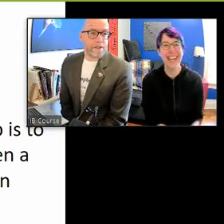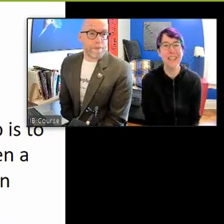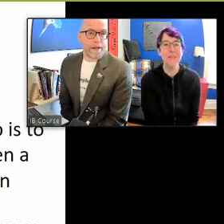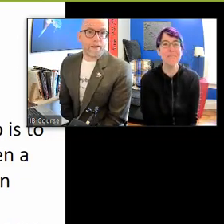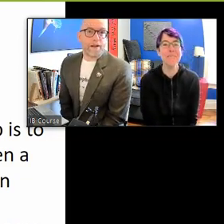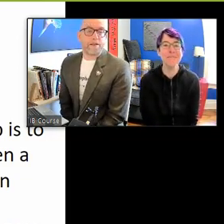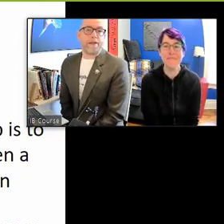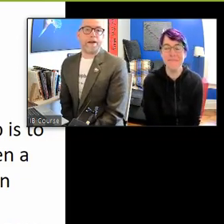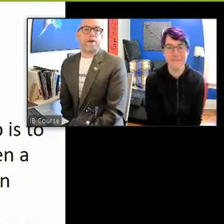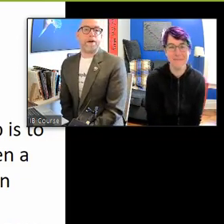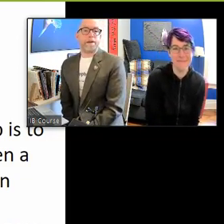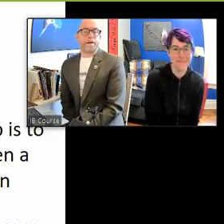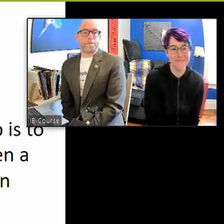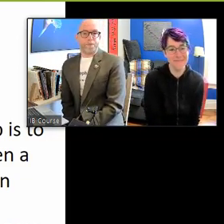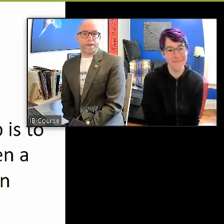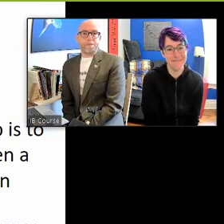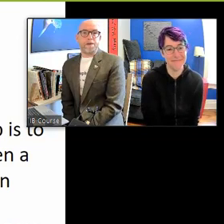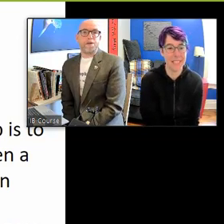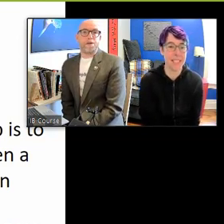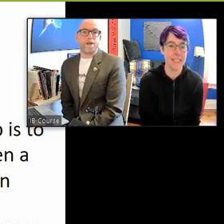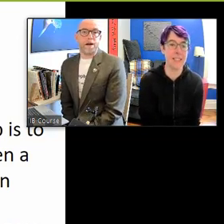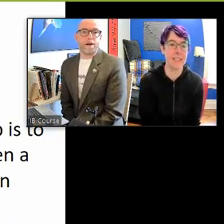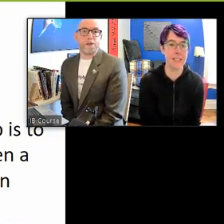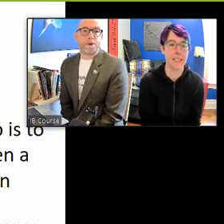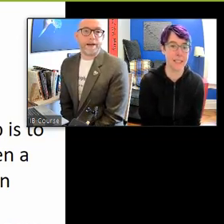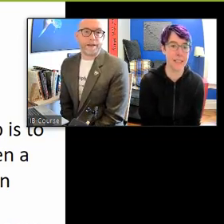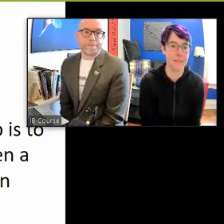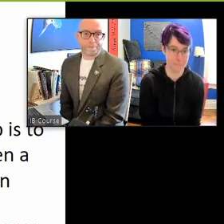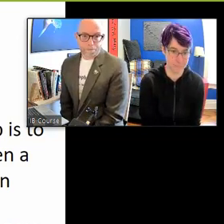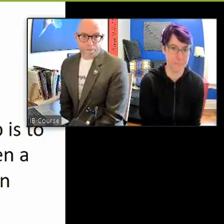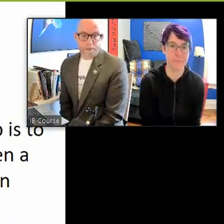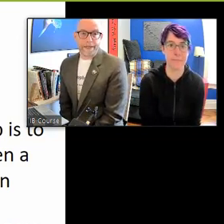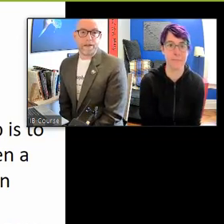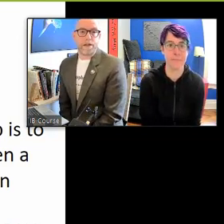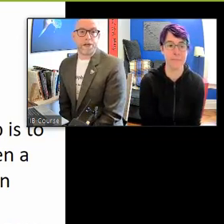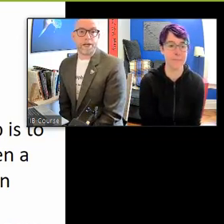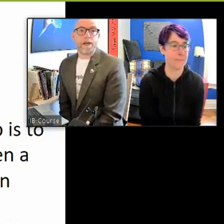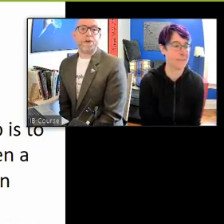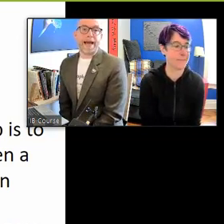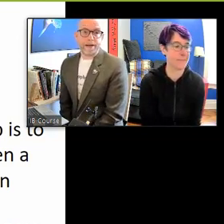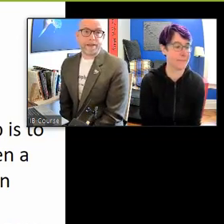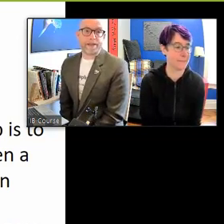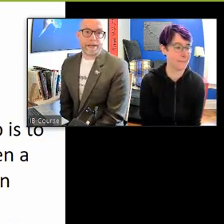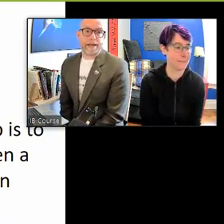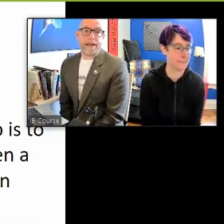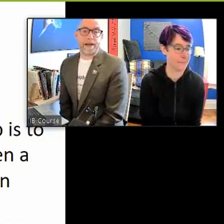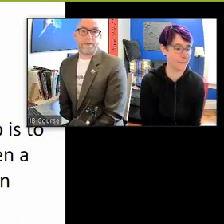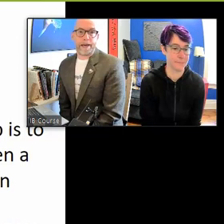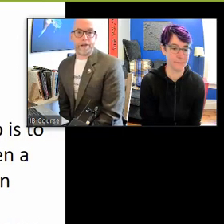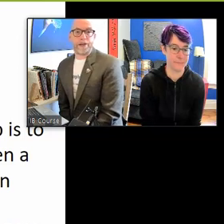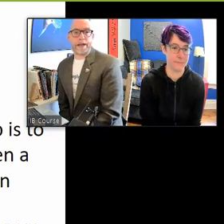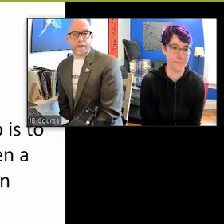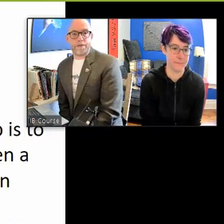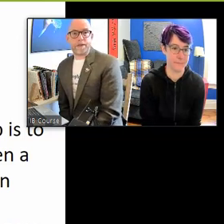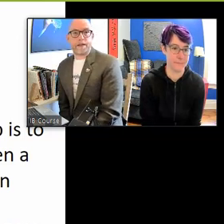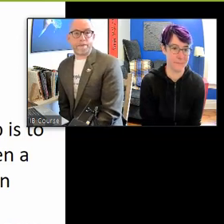called this company Colossal, and they're attempting to use CRISPR editing technology to edit the DNA of